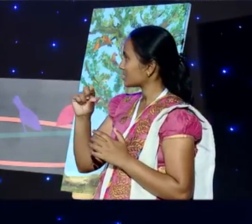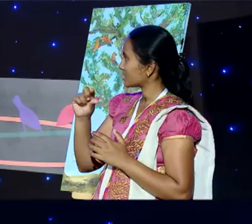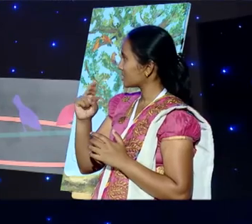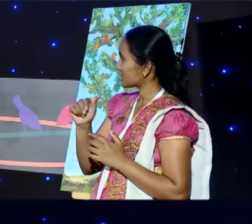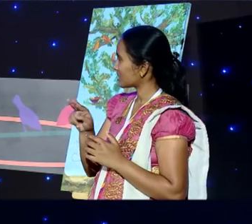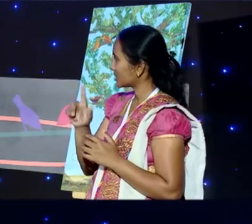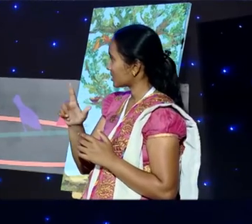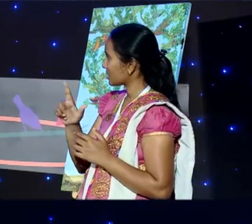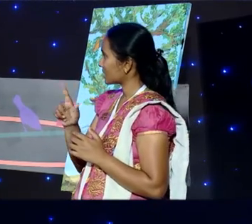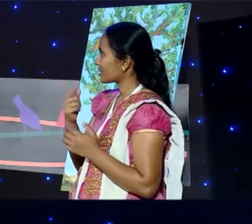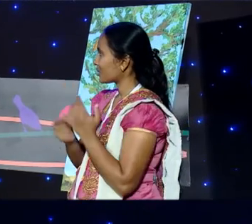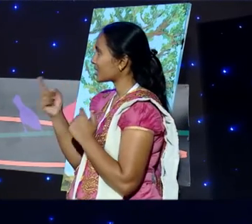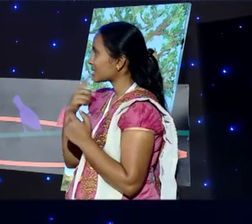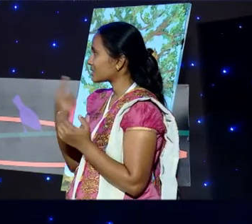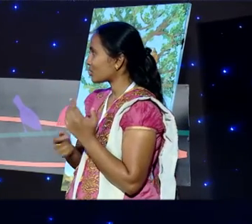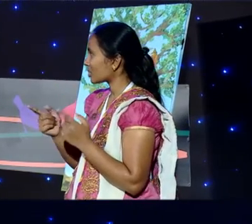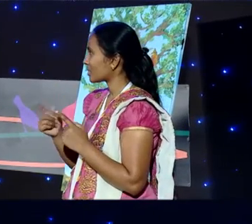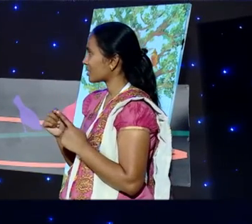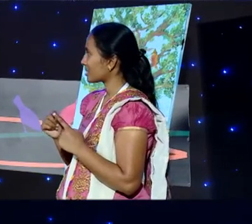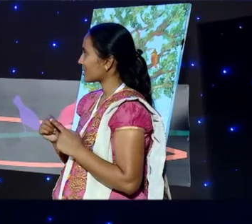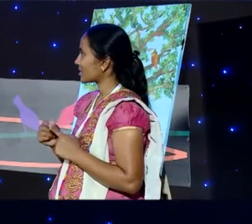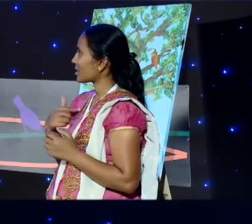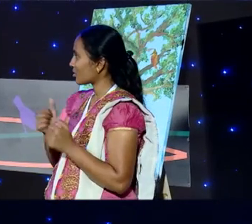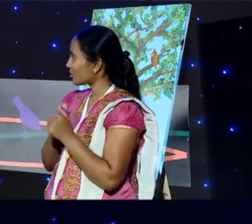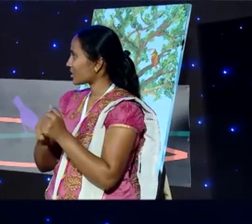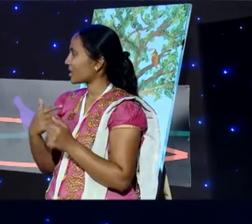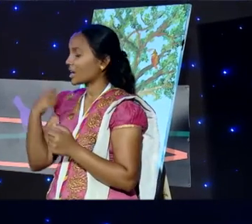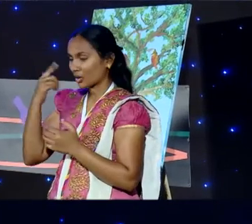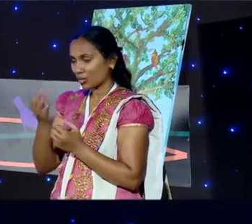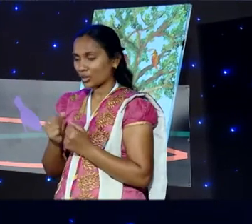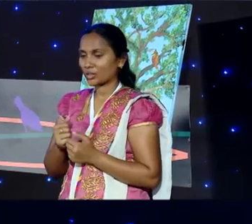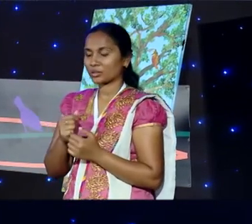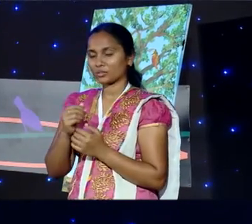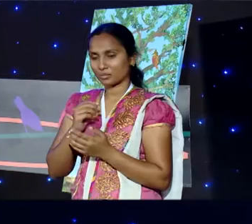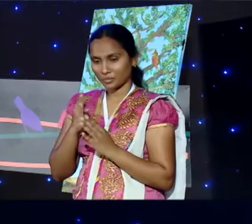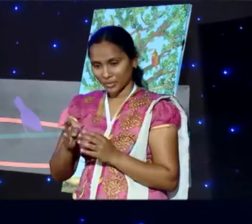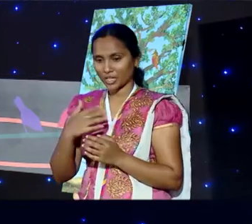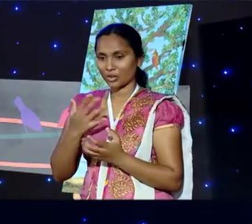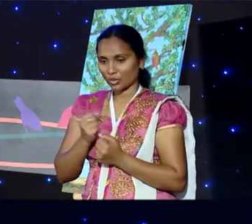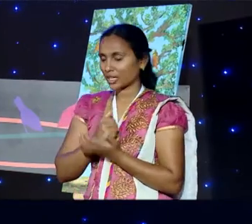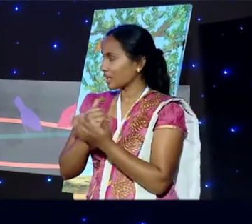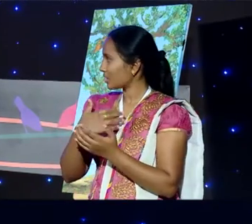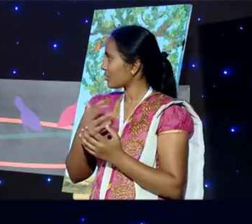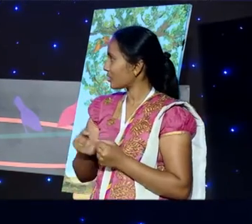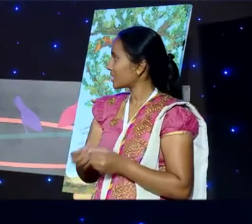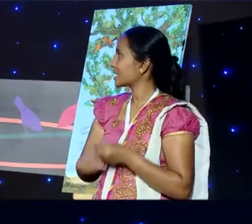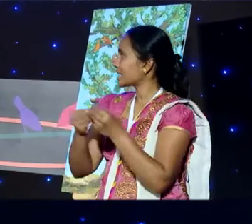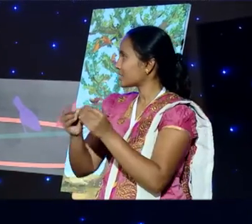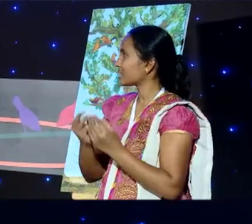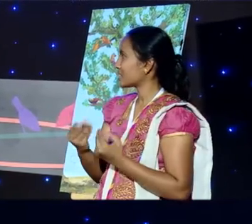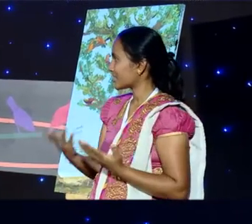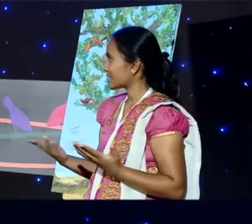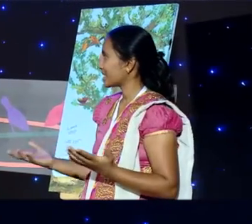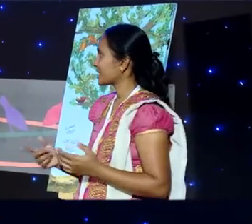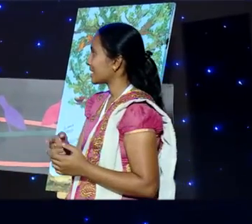you know what? I want to do something kind for them. I want to be there for them, listen to them, but I also want to step it up. I want to give them something. So